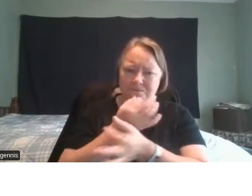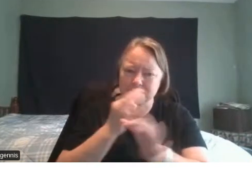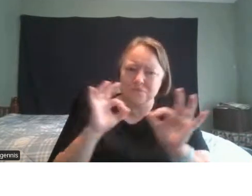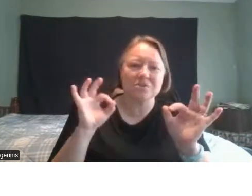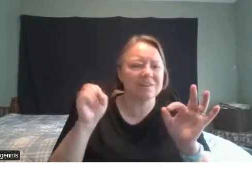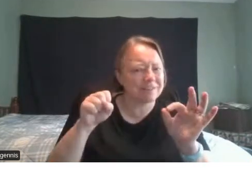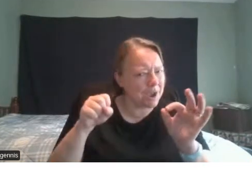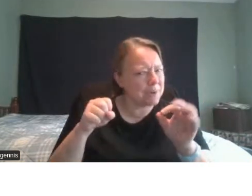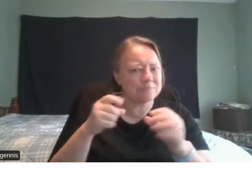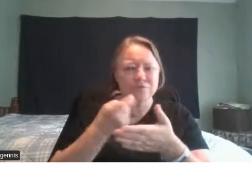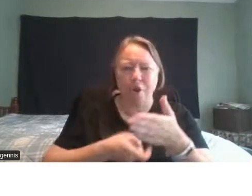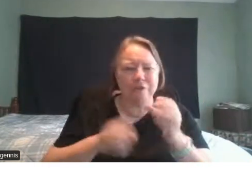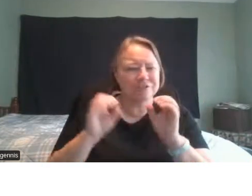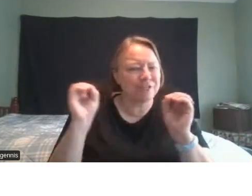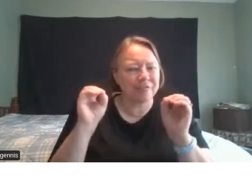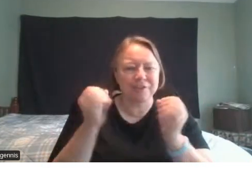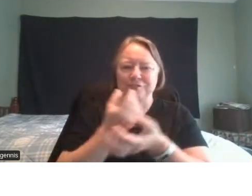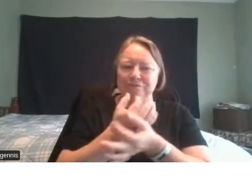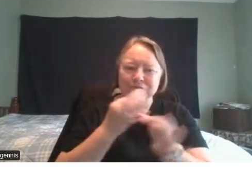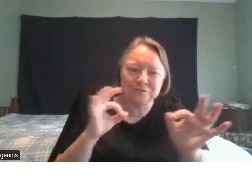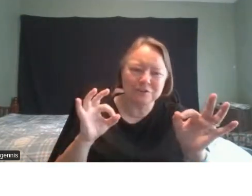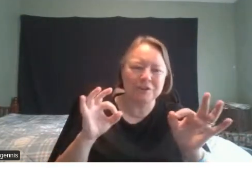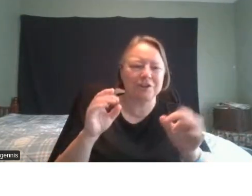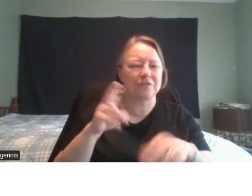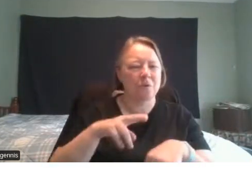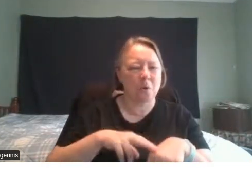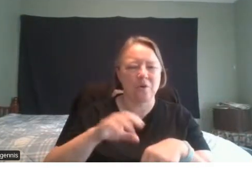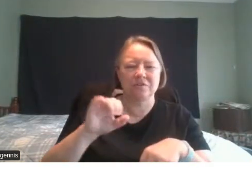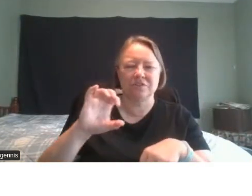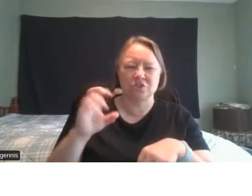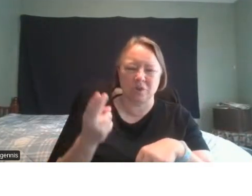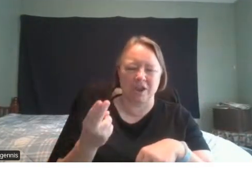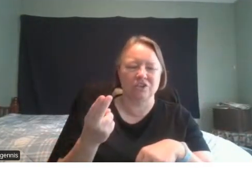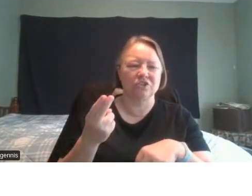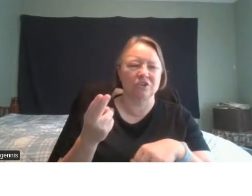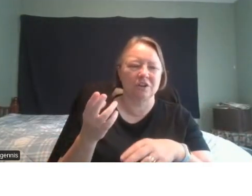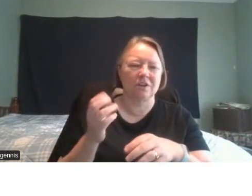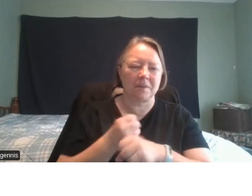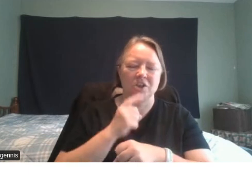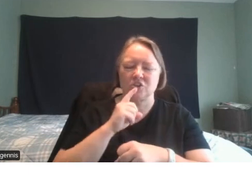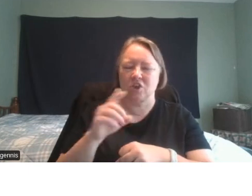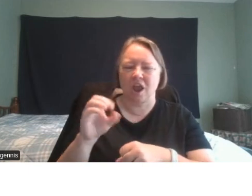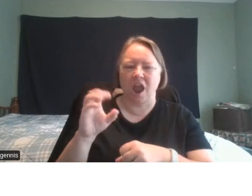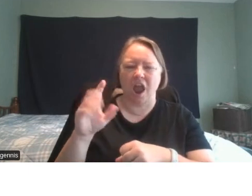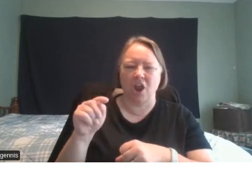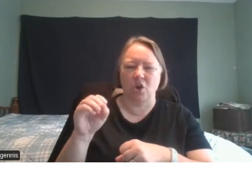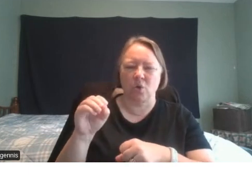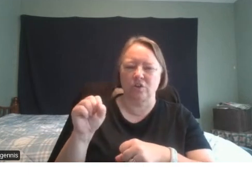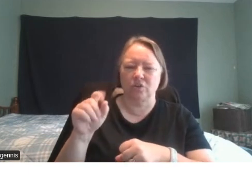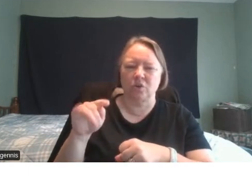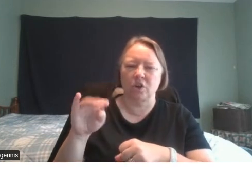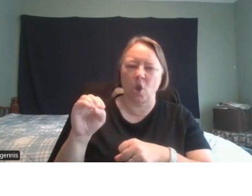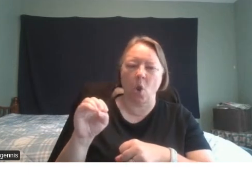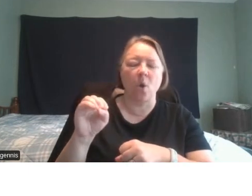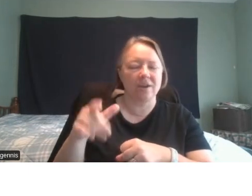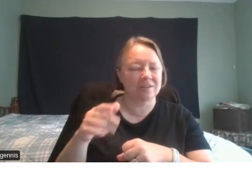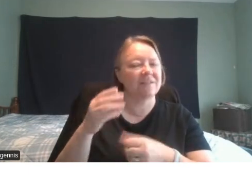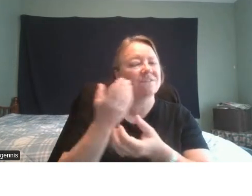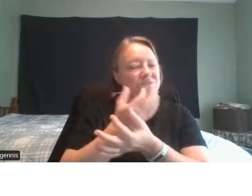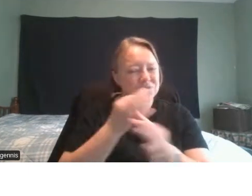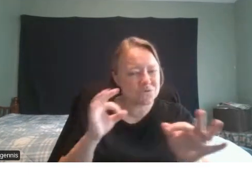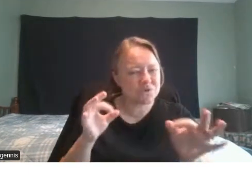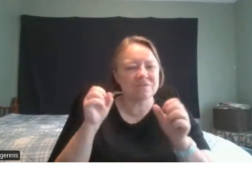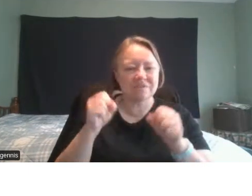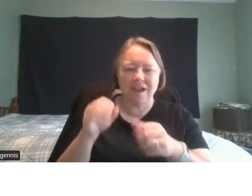We, of course, like Scratch, wanted to make sure that OctoStudio is free and accessible. And